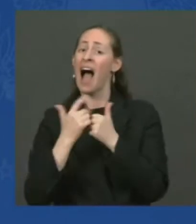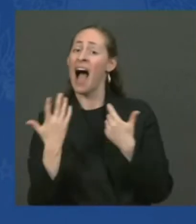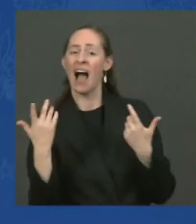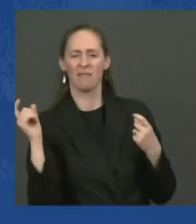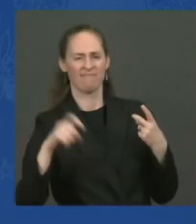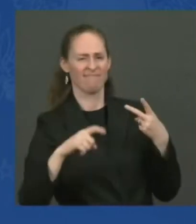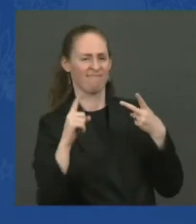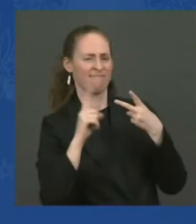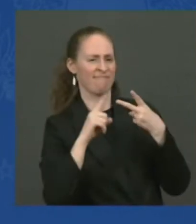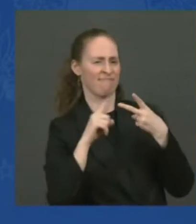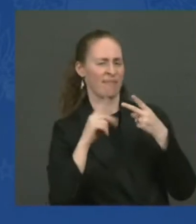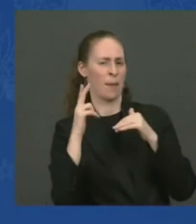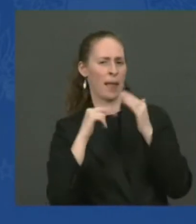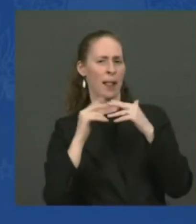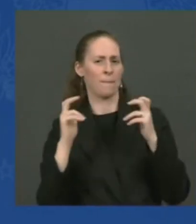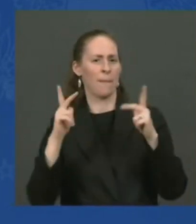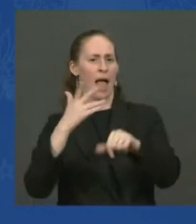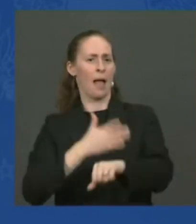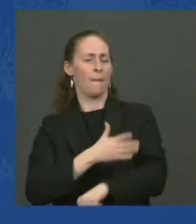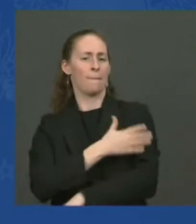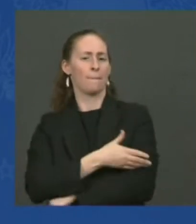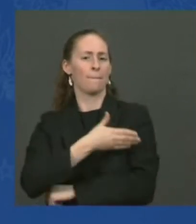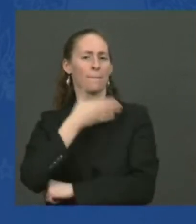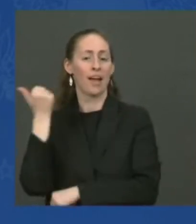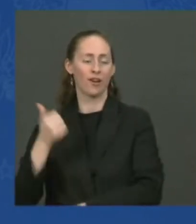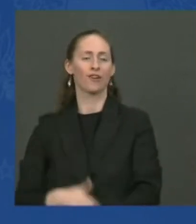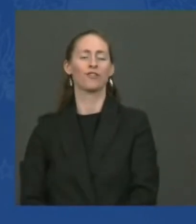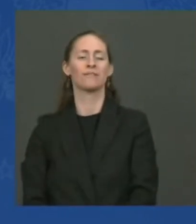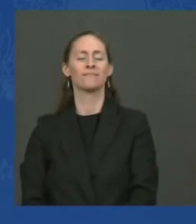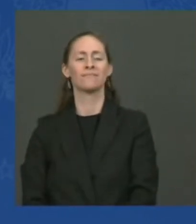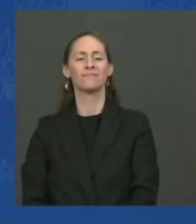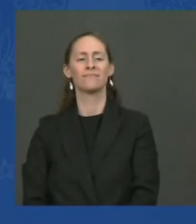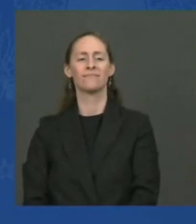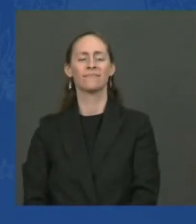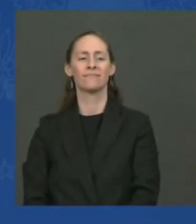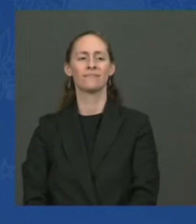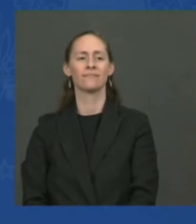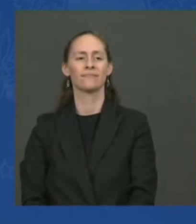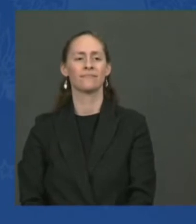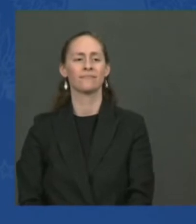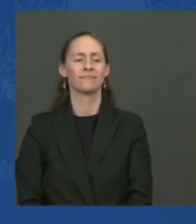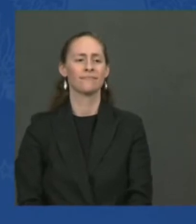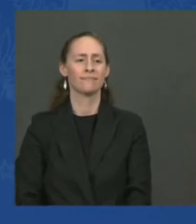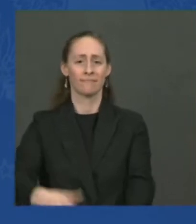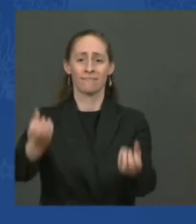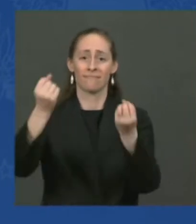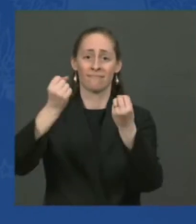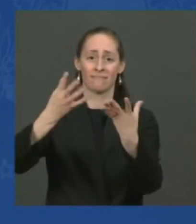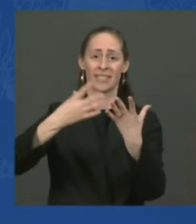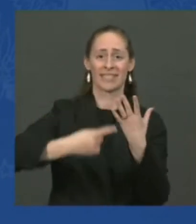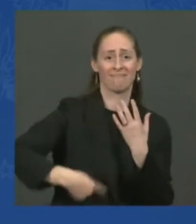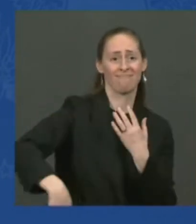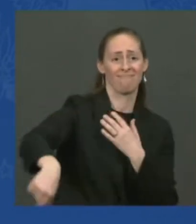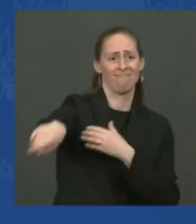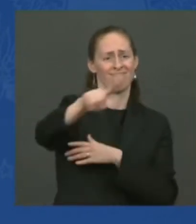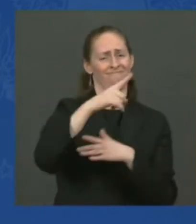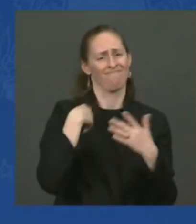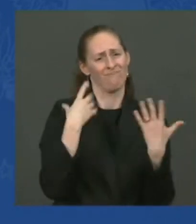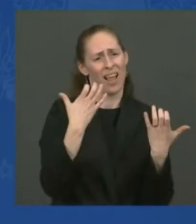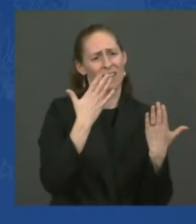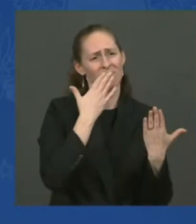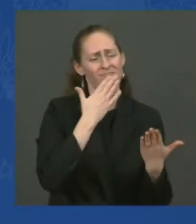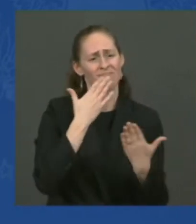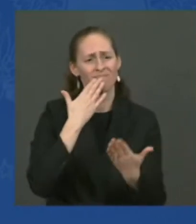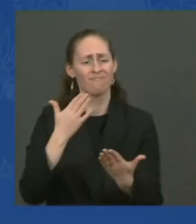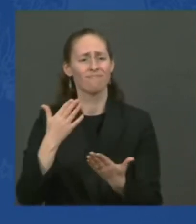was possible thanks to so many who have been acknowledged already, honors granted to all of them, to our chairs, members, and staff,